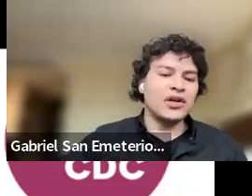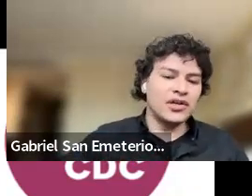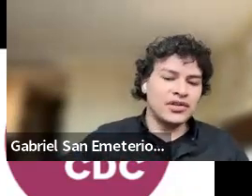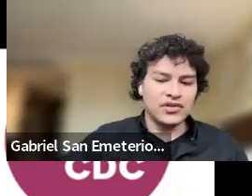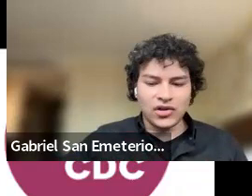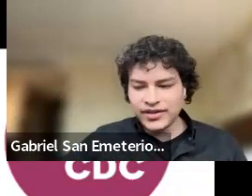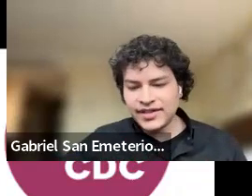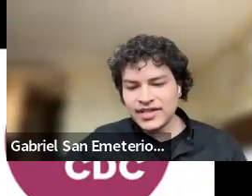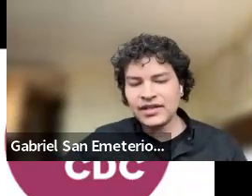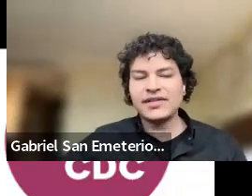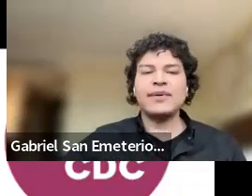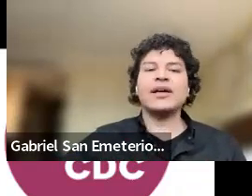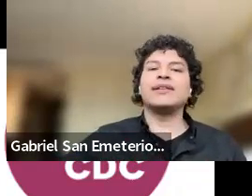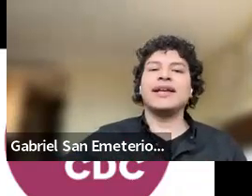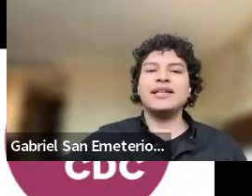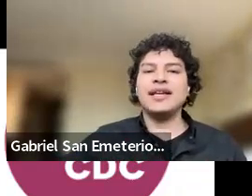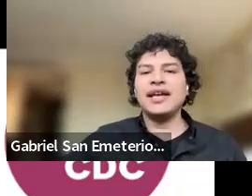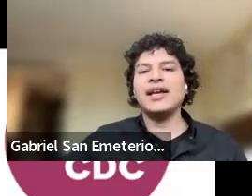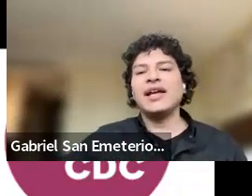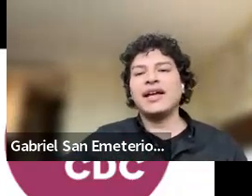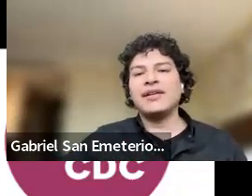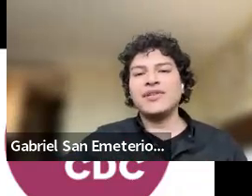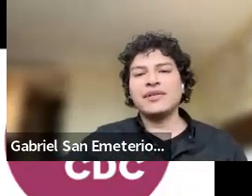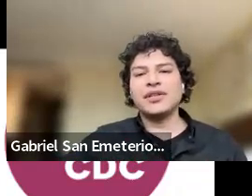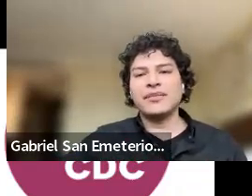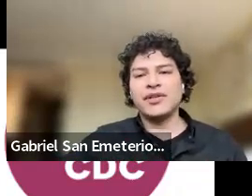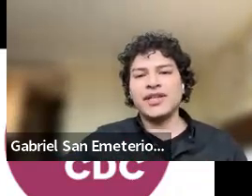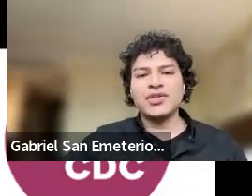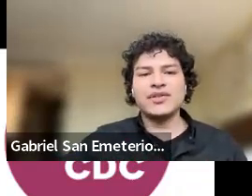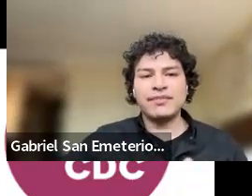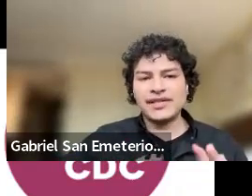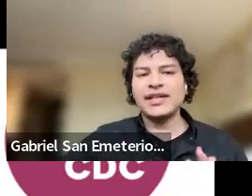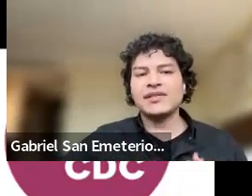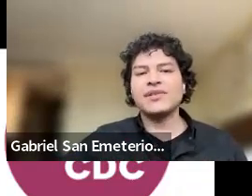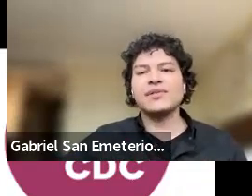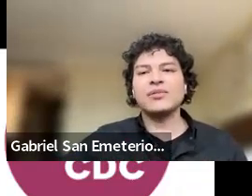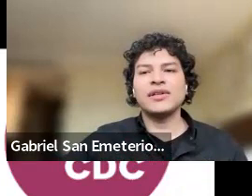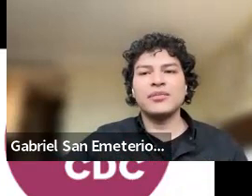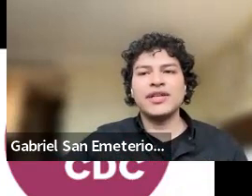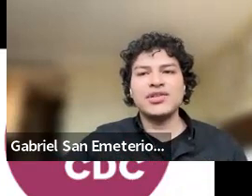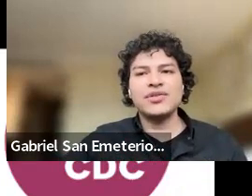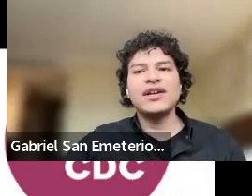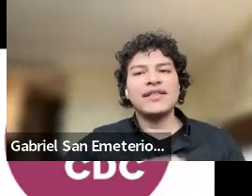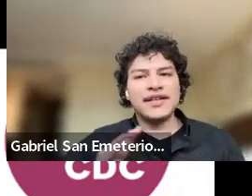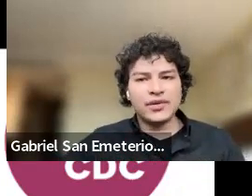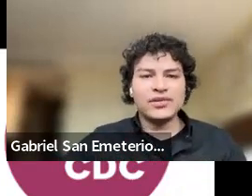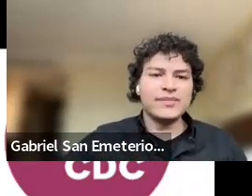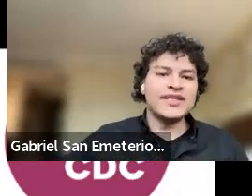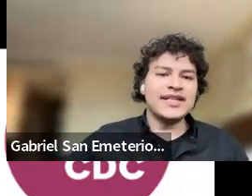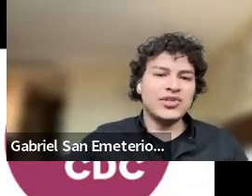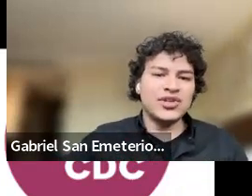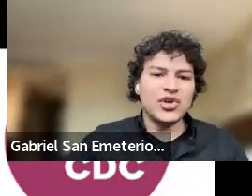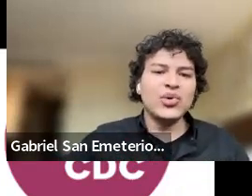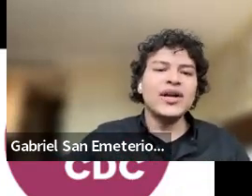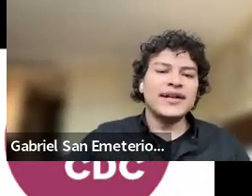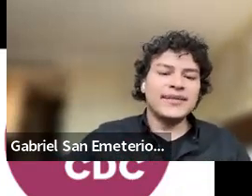webinar on all the details about the ADA and reasonable accommodations, masking as a reasonable accommodation. That will also